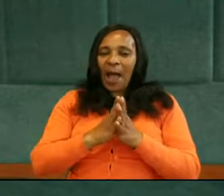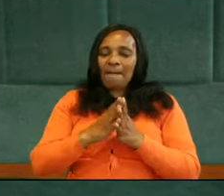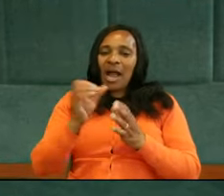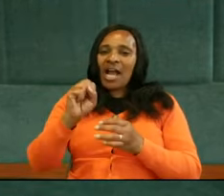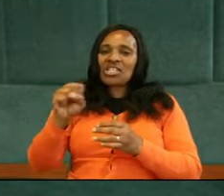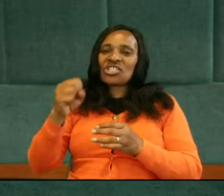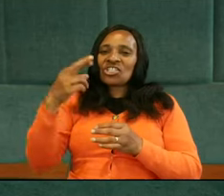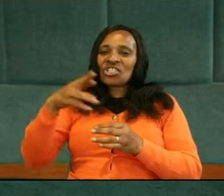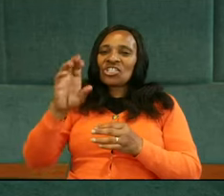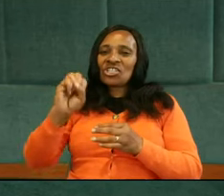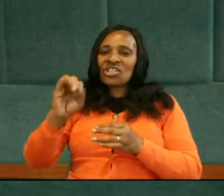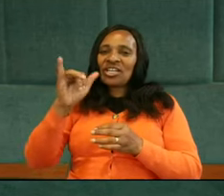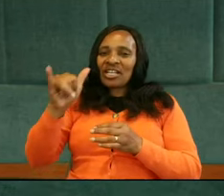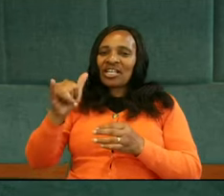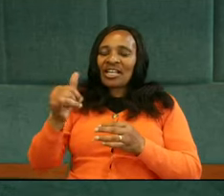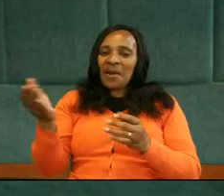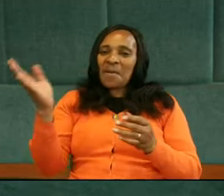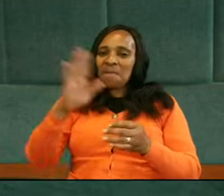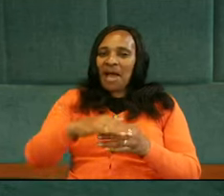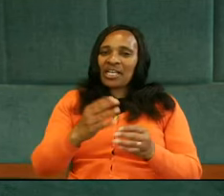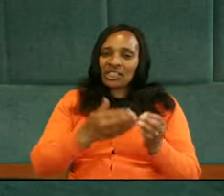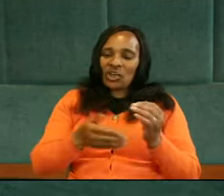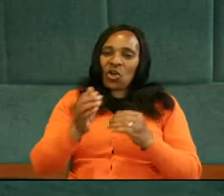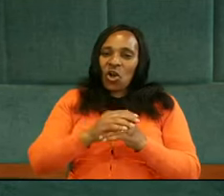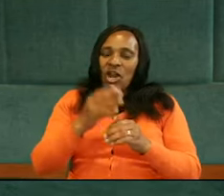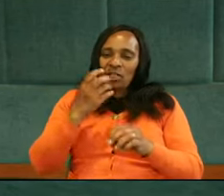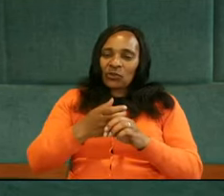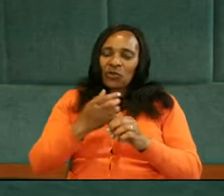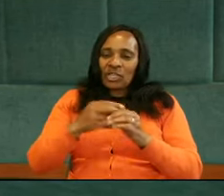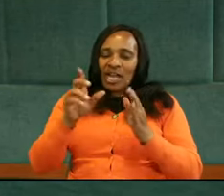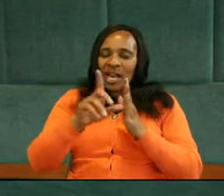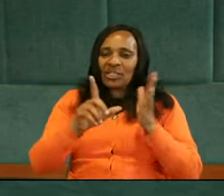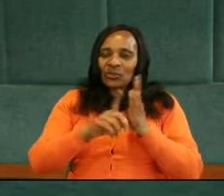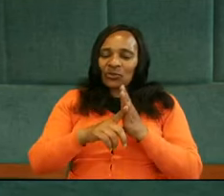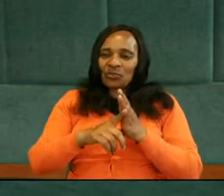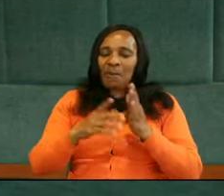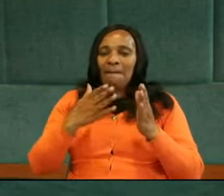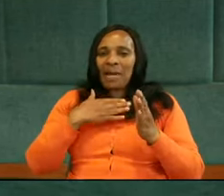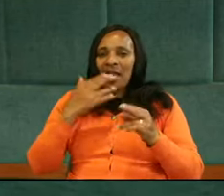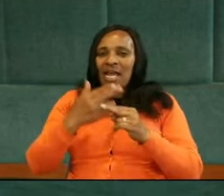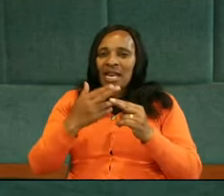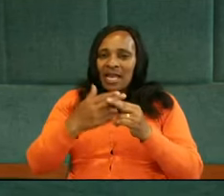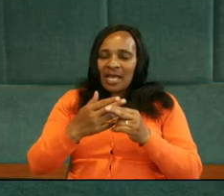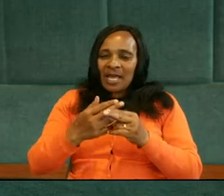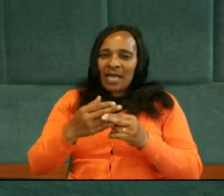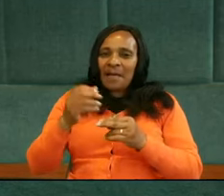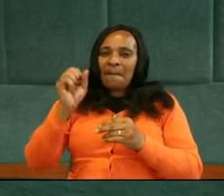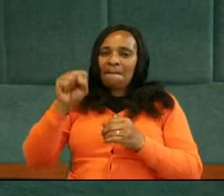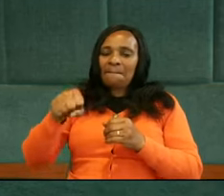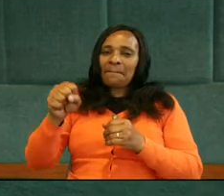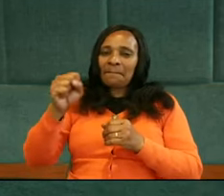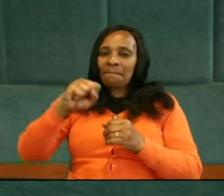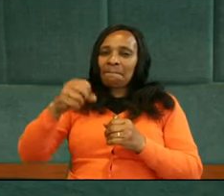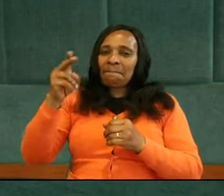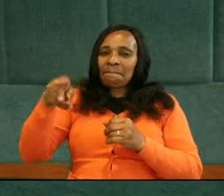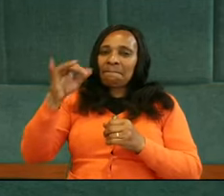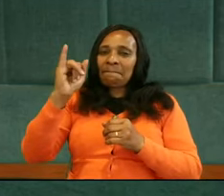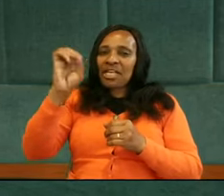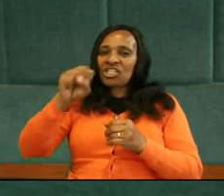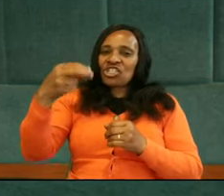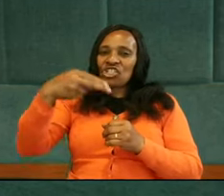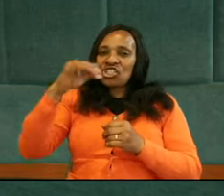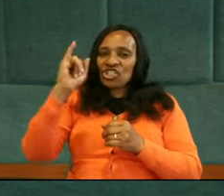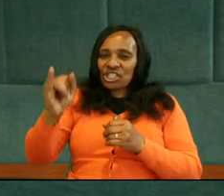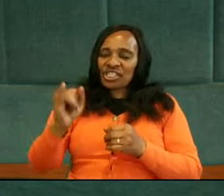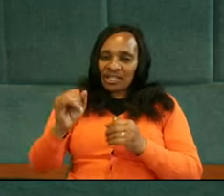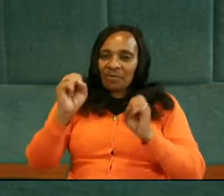Welcome back to the Cornerstone lesson. And my name is Sherman PC, and glad to have you all